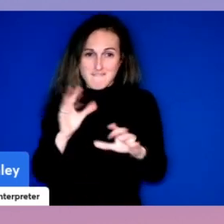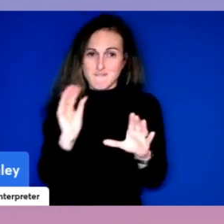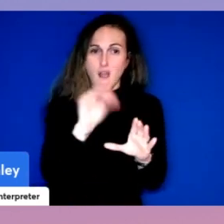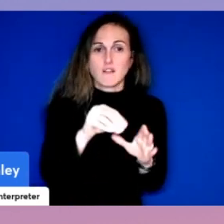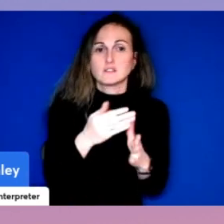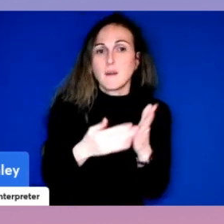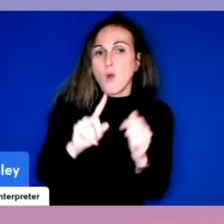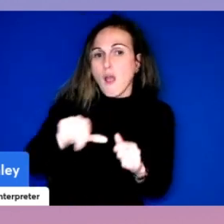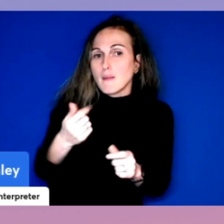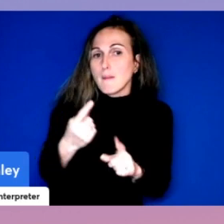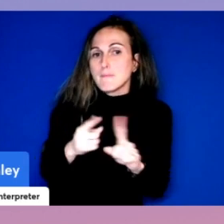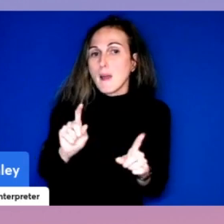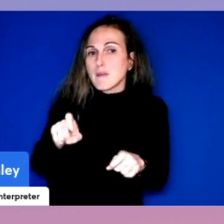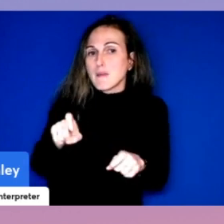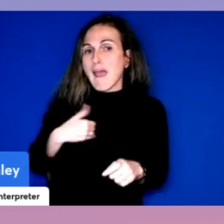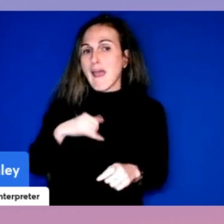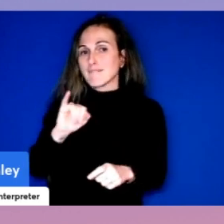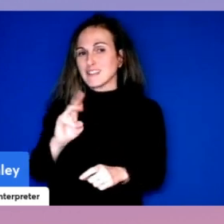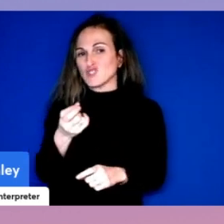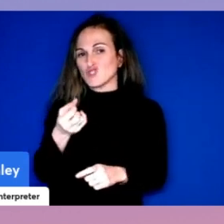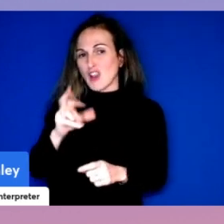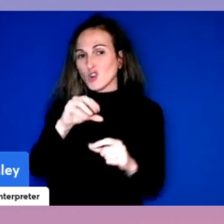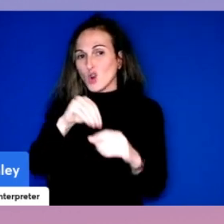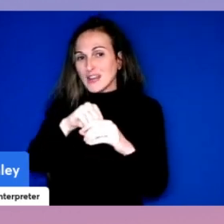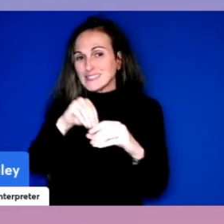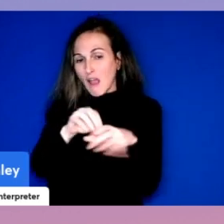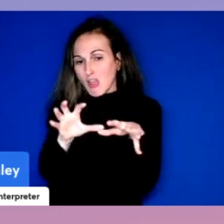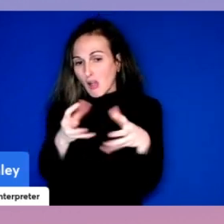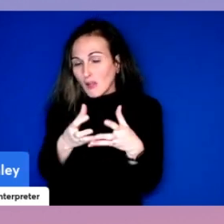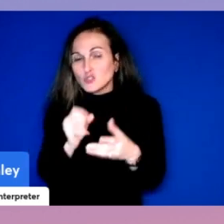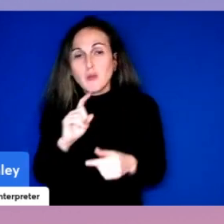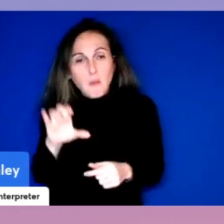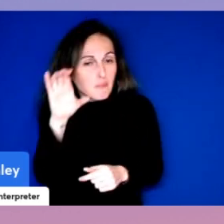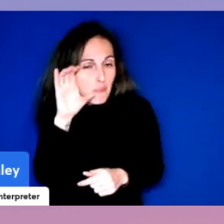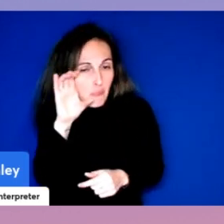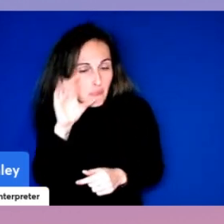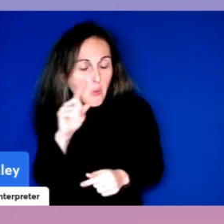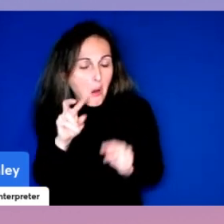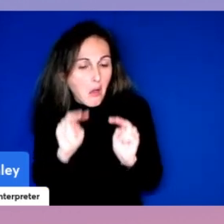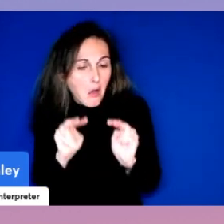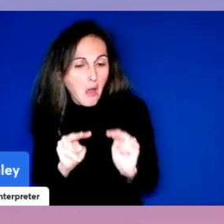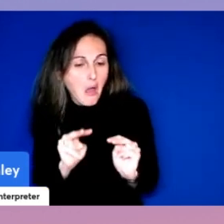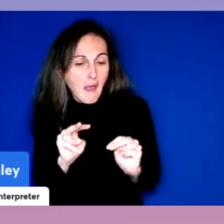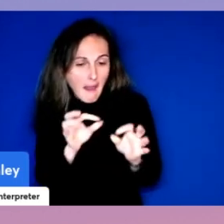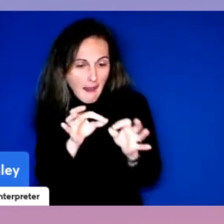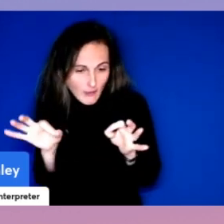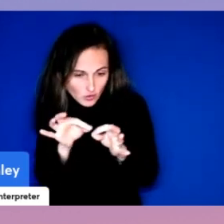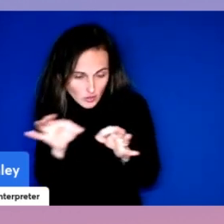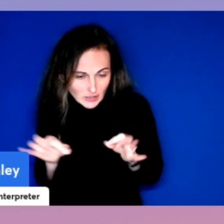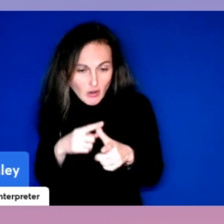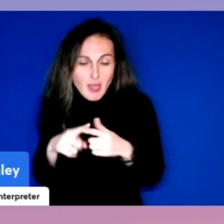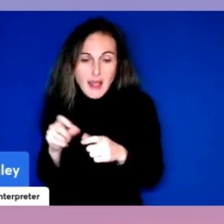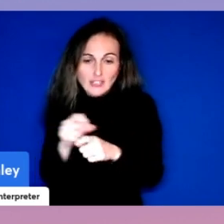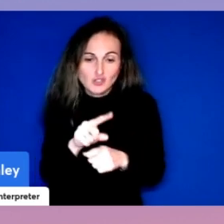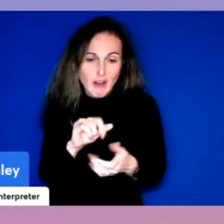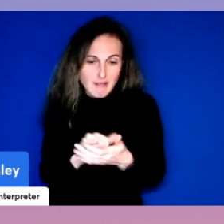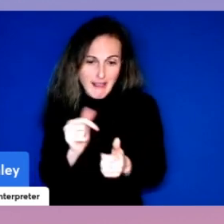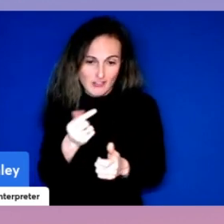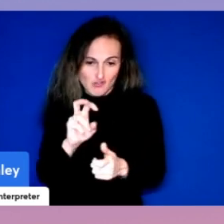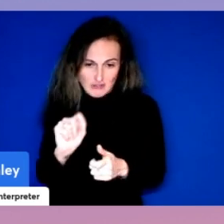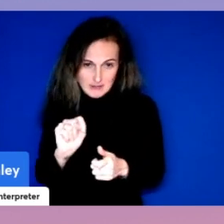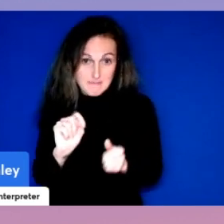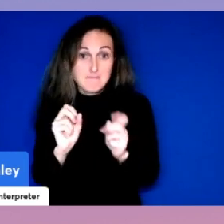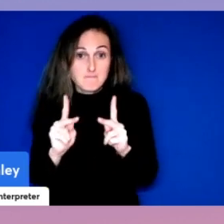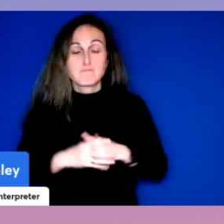inside of the cluster so it can listen to annotations or see annotations and then inject the agent. All